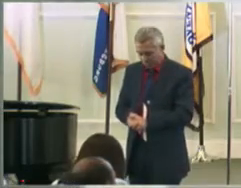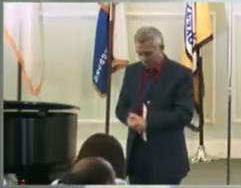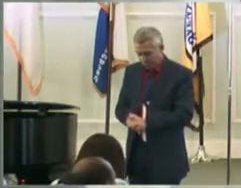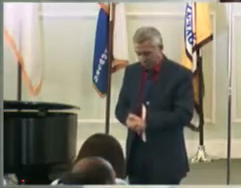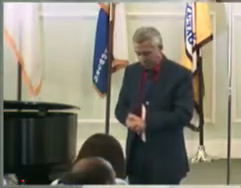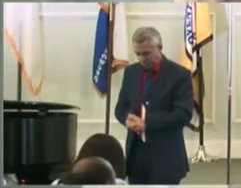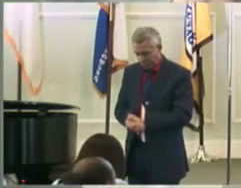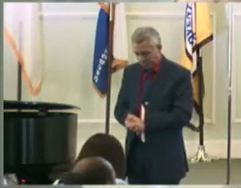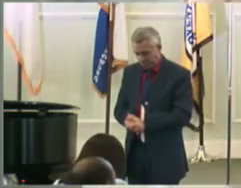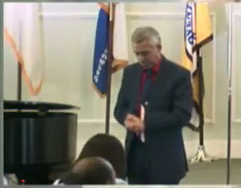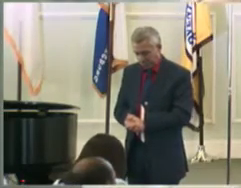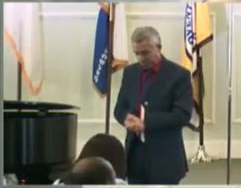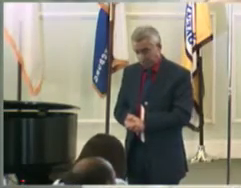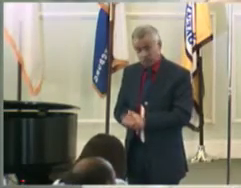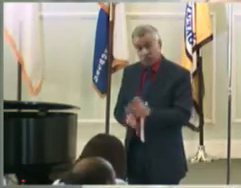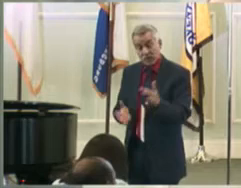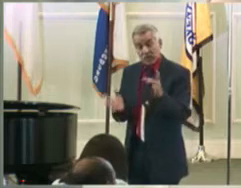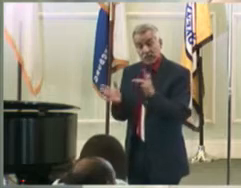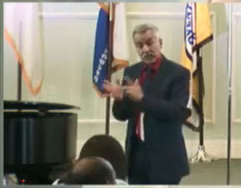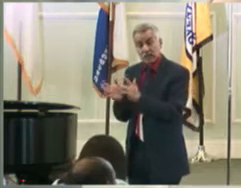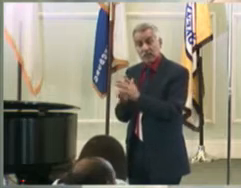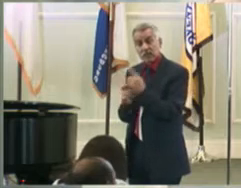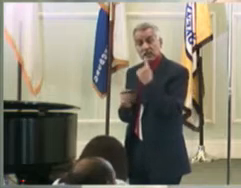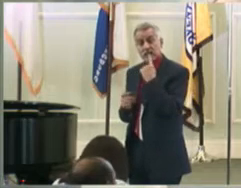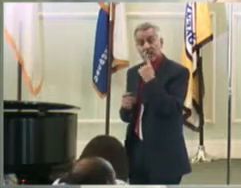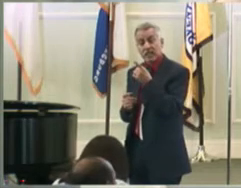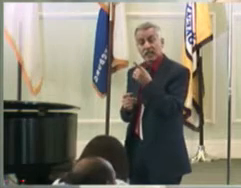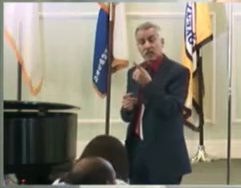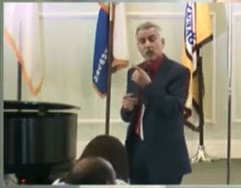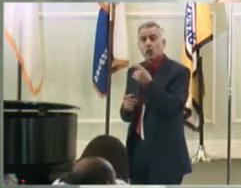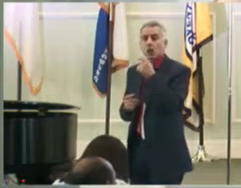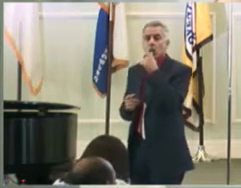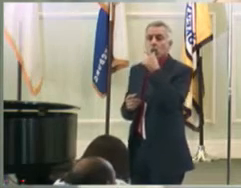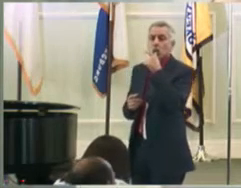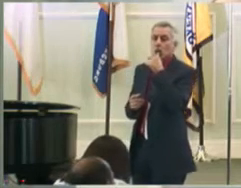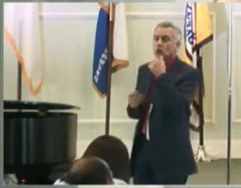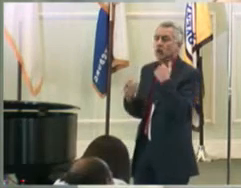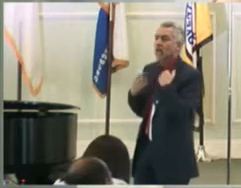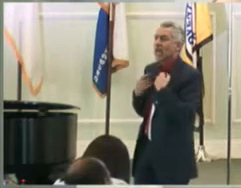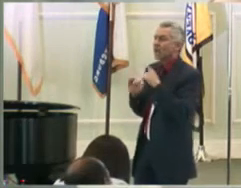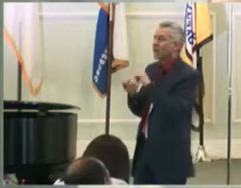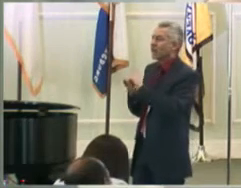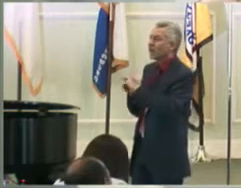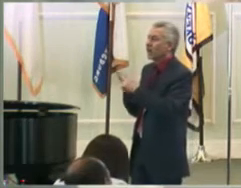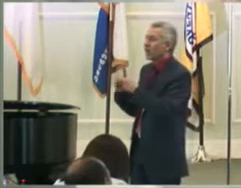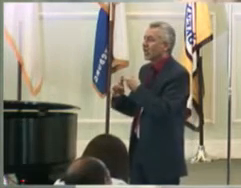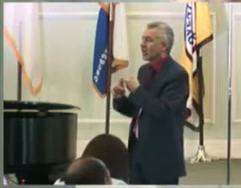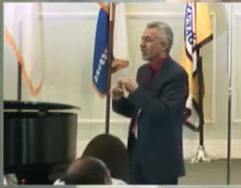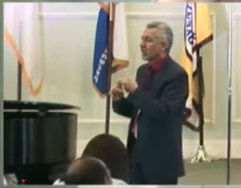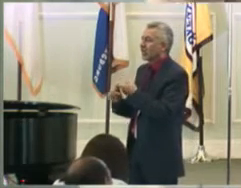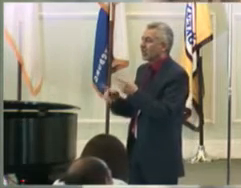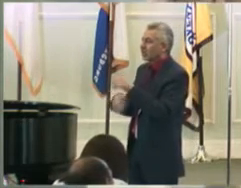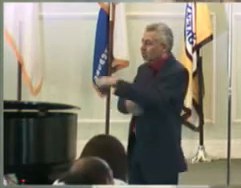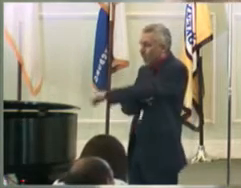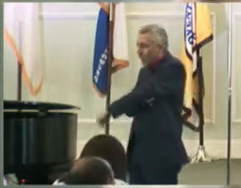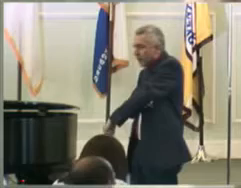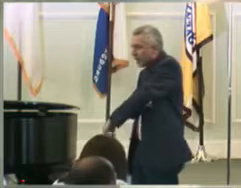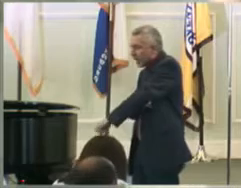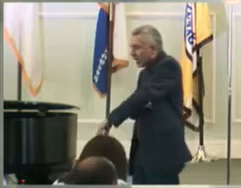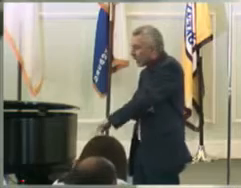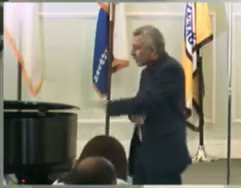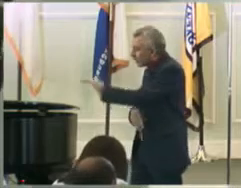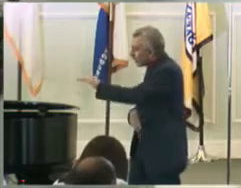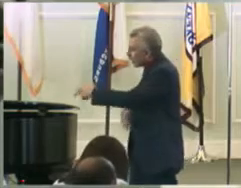And he said unto them, which of you shall have a friend, and shall go unto him at midnight, and say unto him, friend, lend me